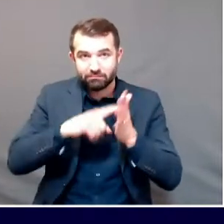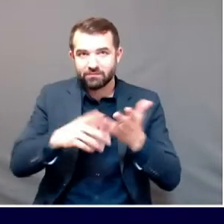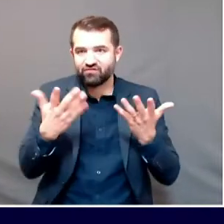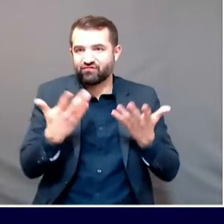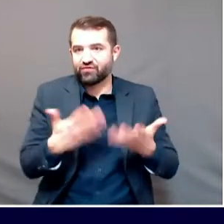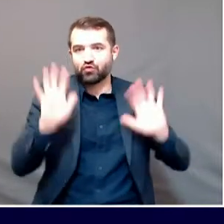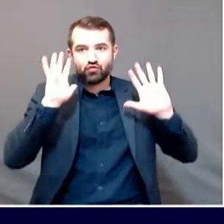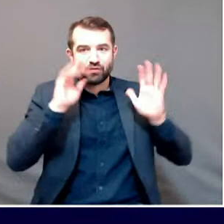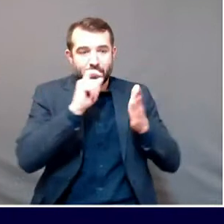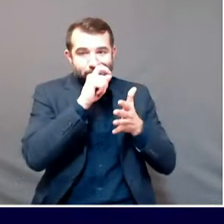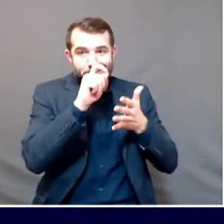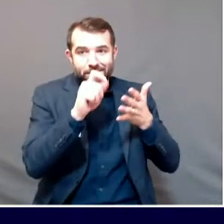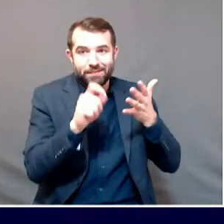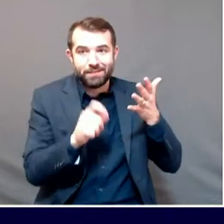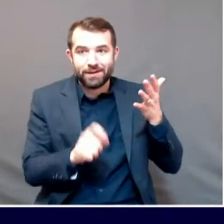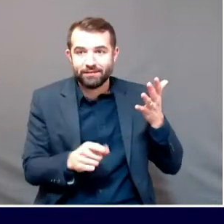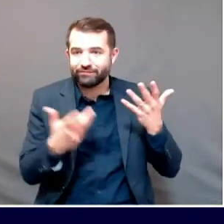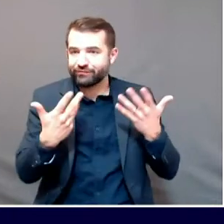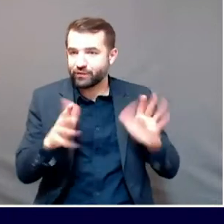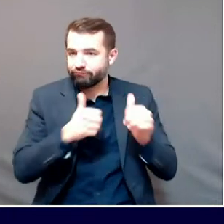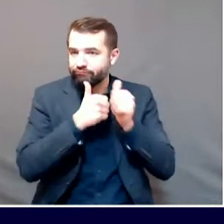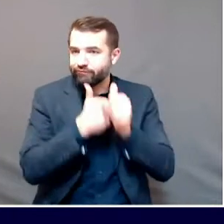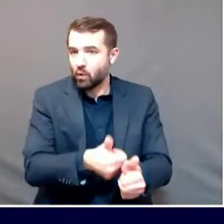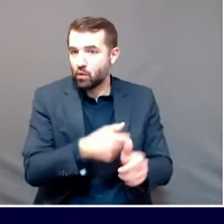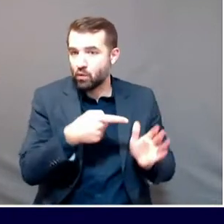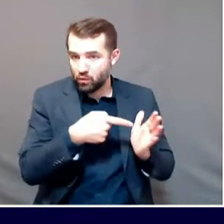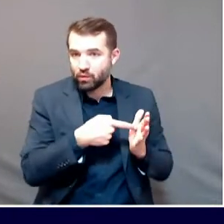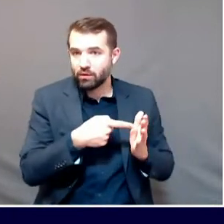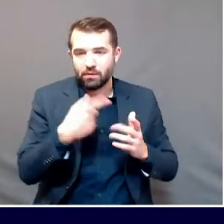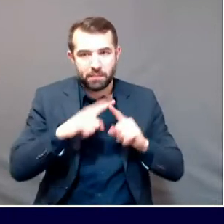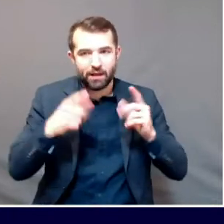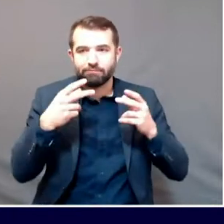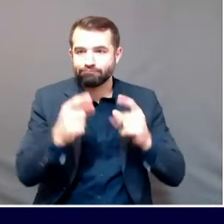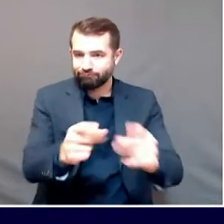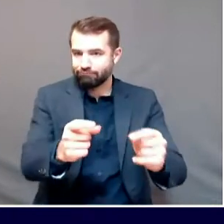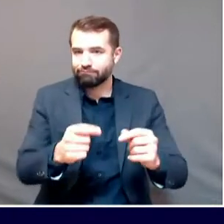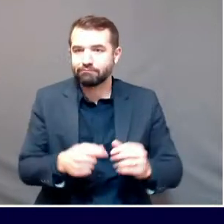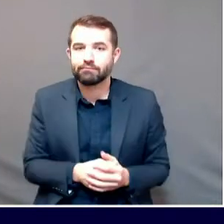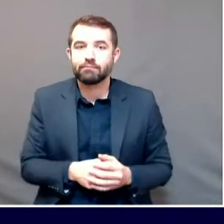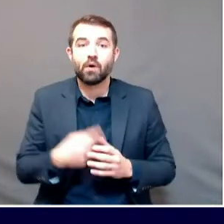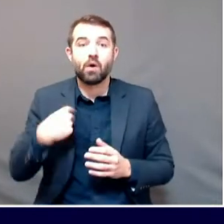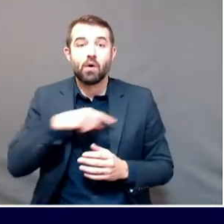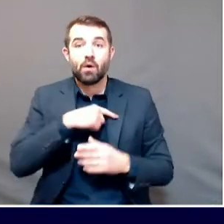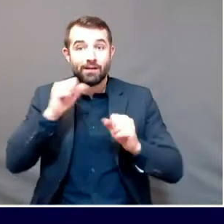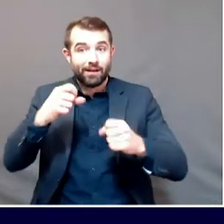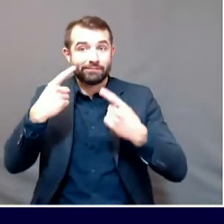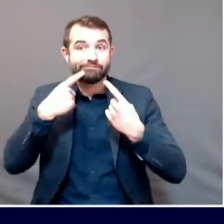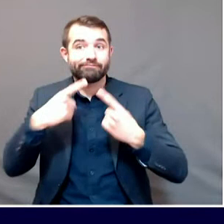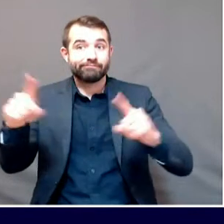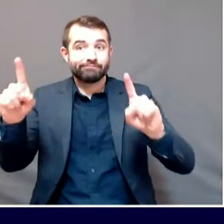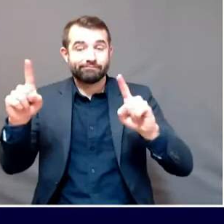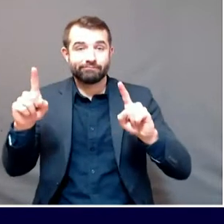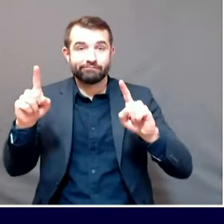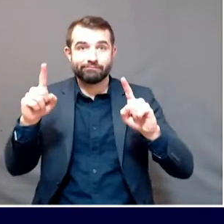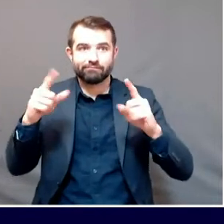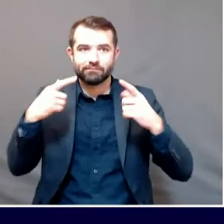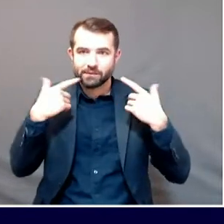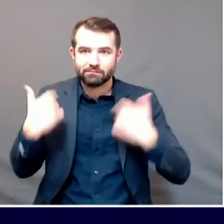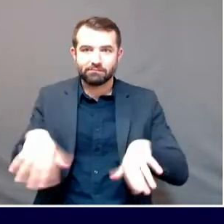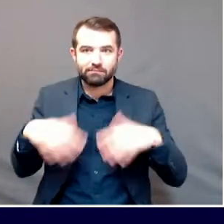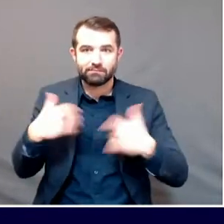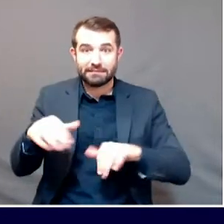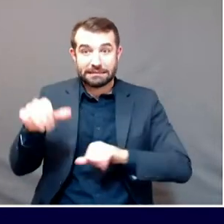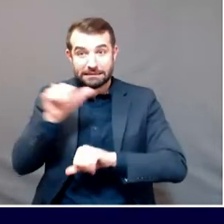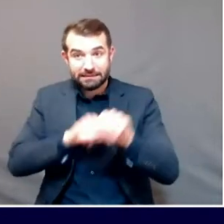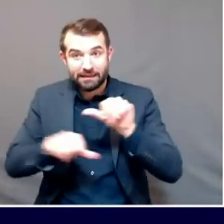having been rushed, what they are a sign of is what we can achieve when the scientific community, the business community,